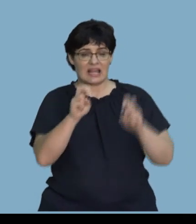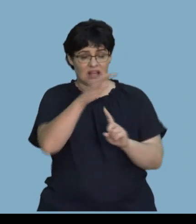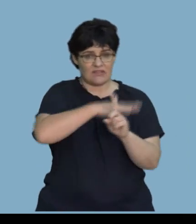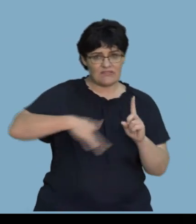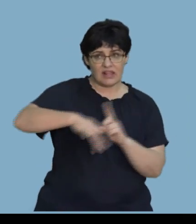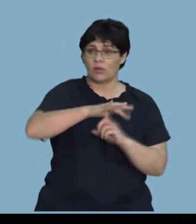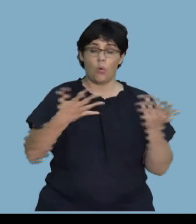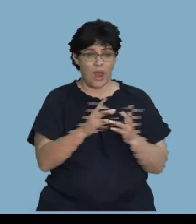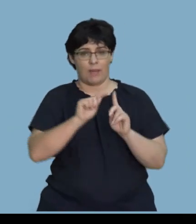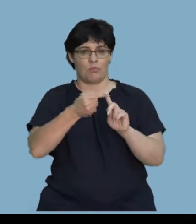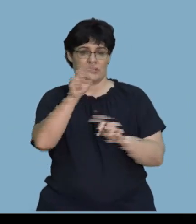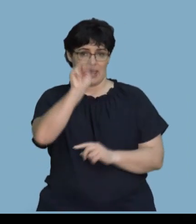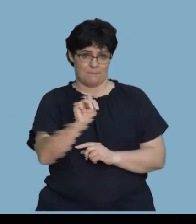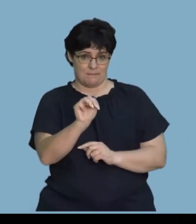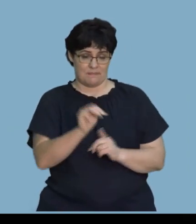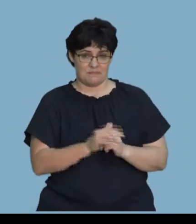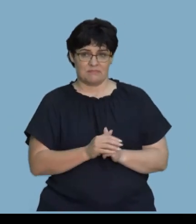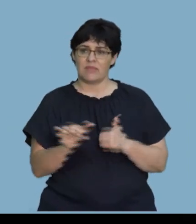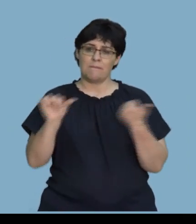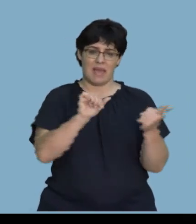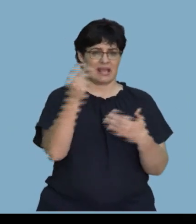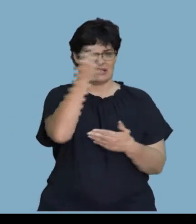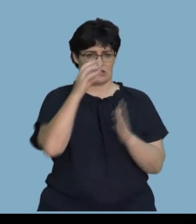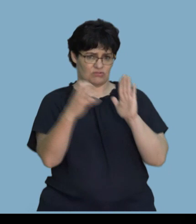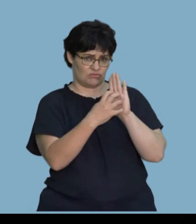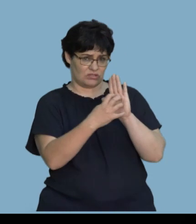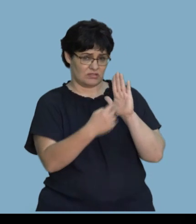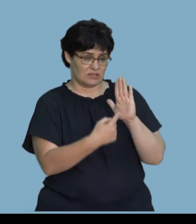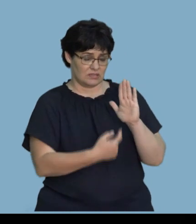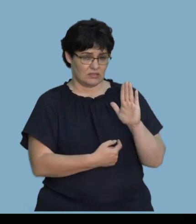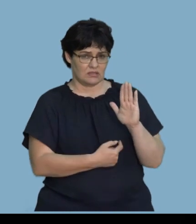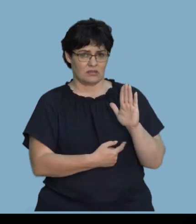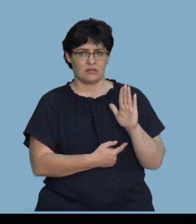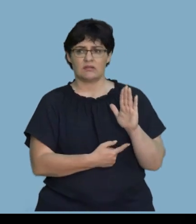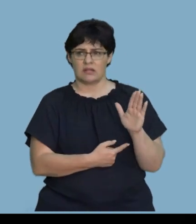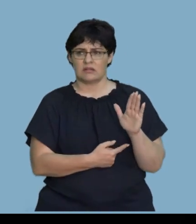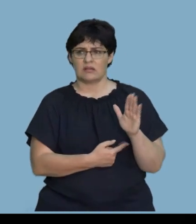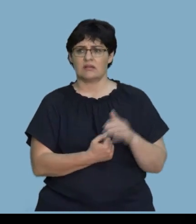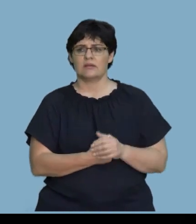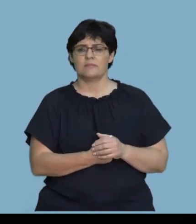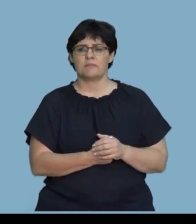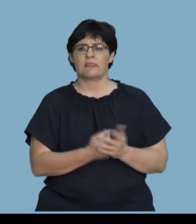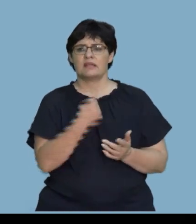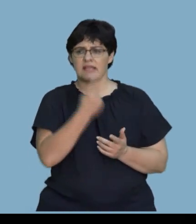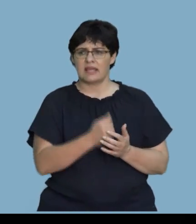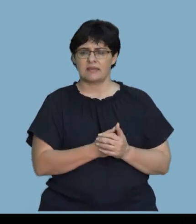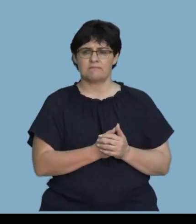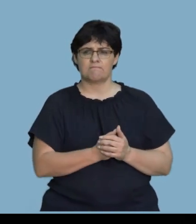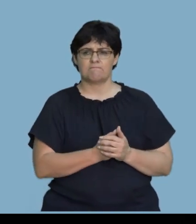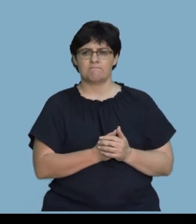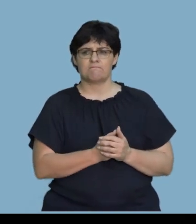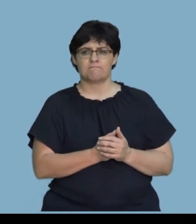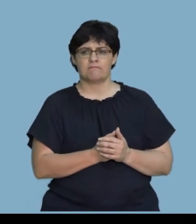M. Okay, let's go back to our sketch. So when we talk about E net, okay, we are saying